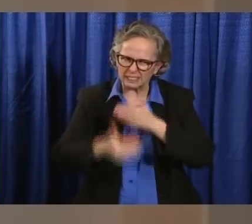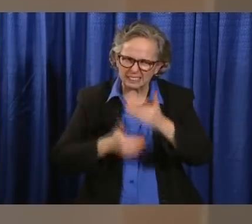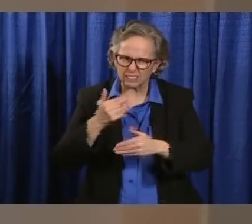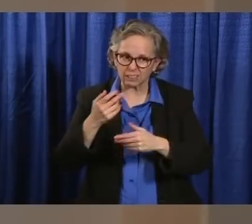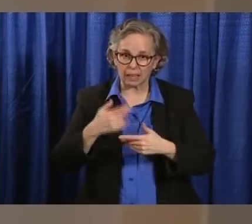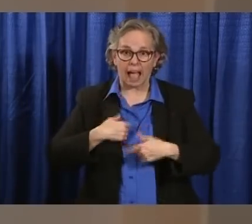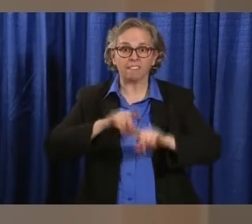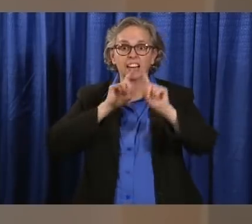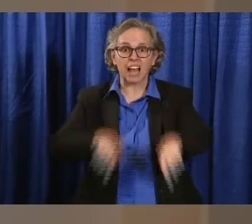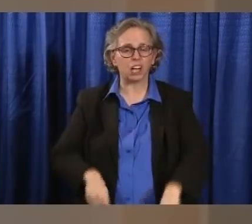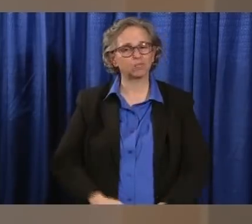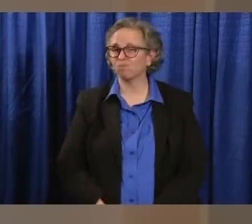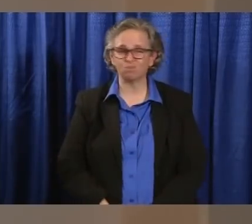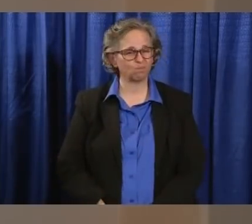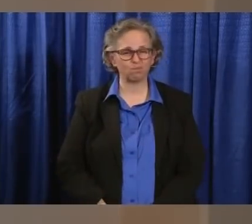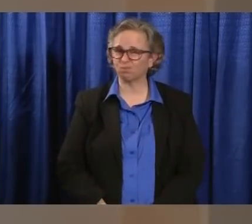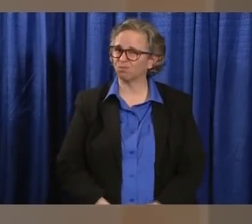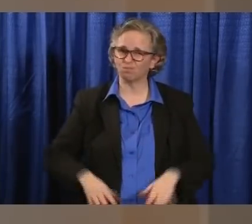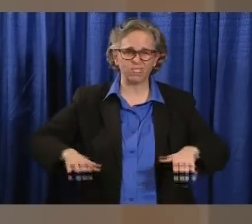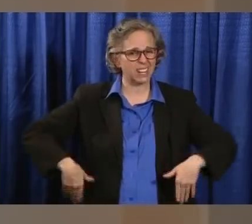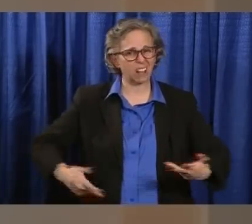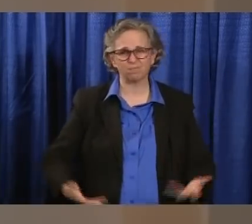on those questions yet. Thank you.